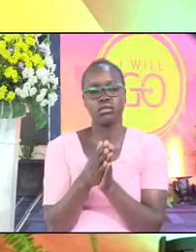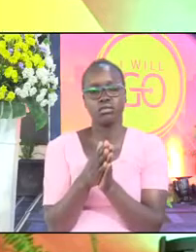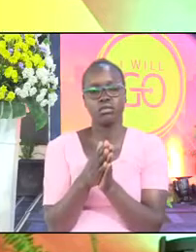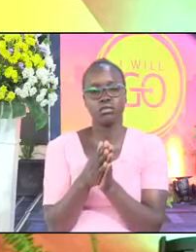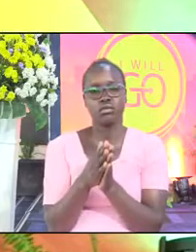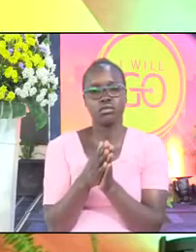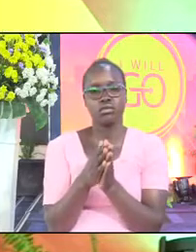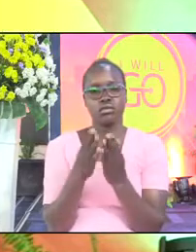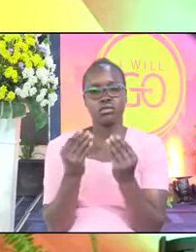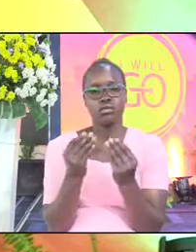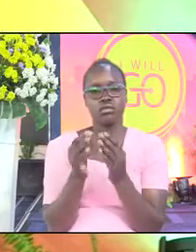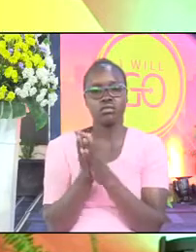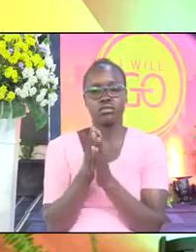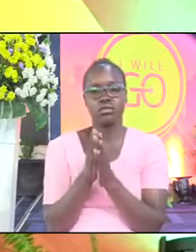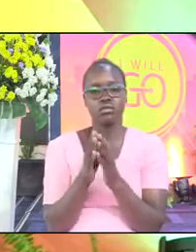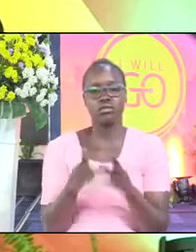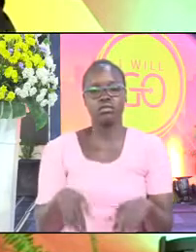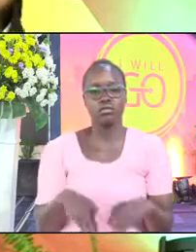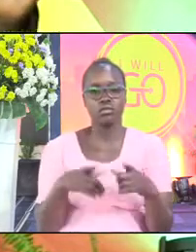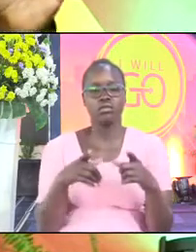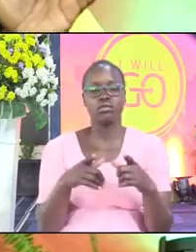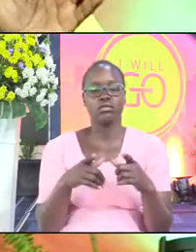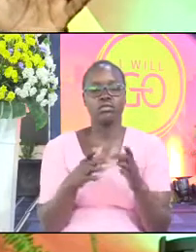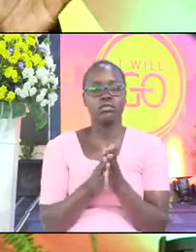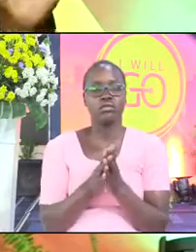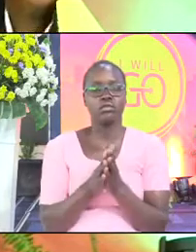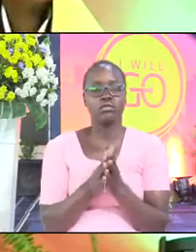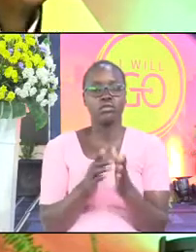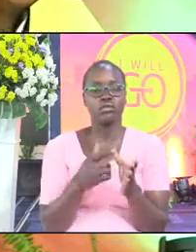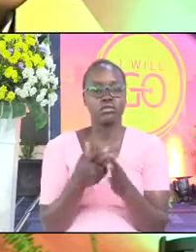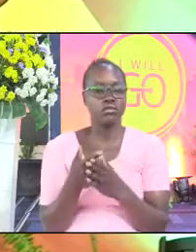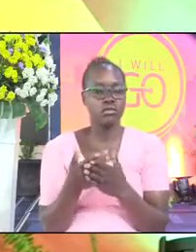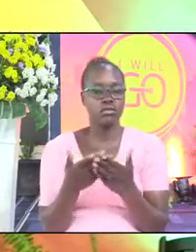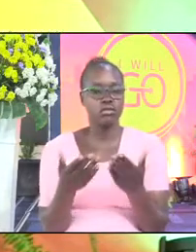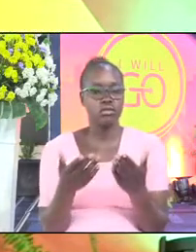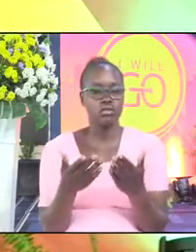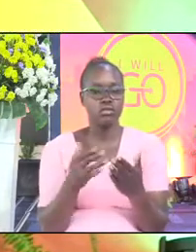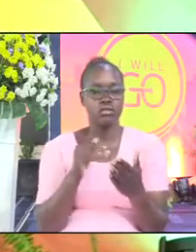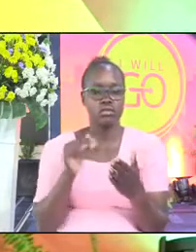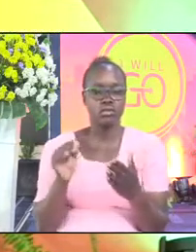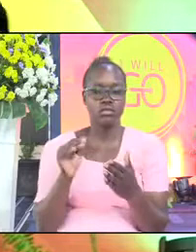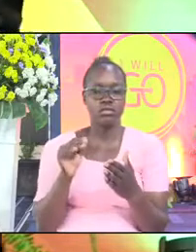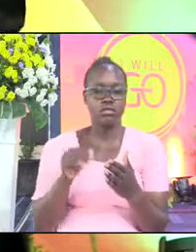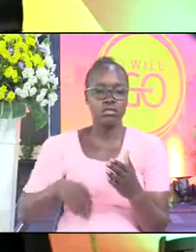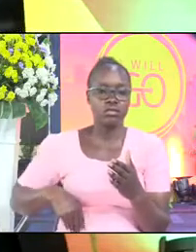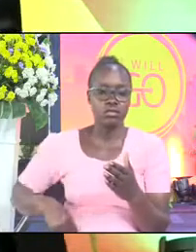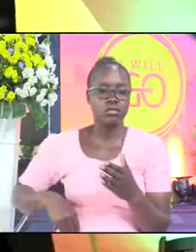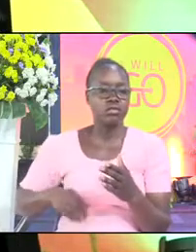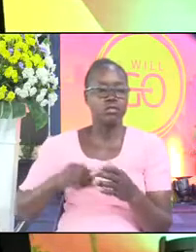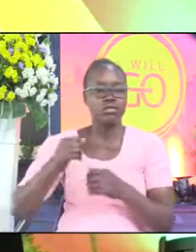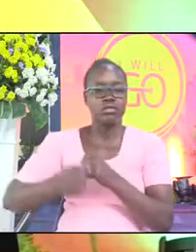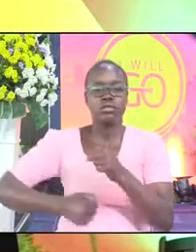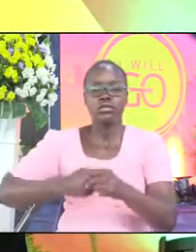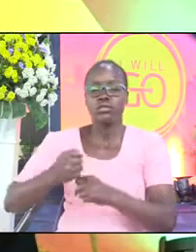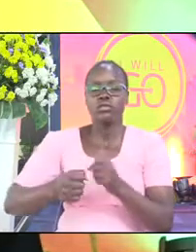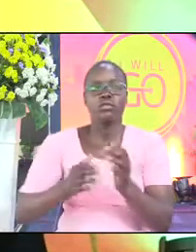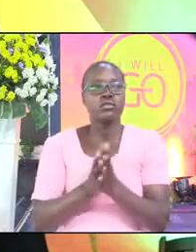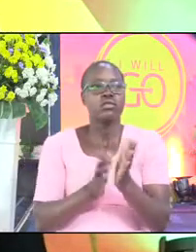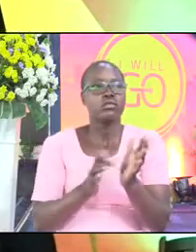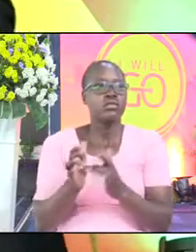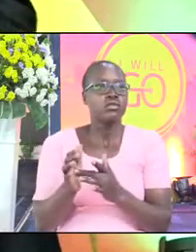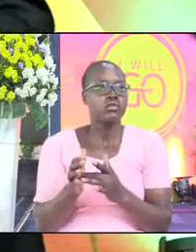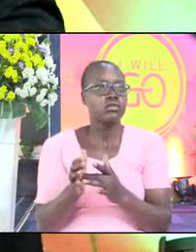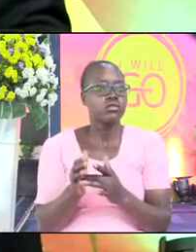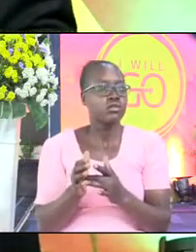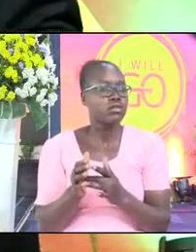Simple storyline. I went to Jacob's well. I met Jesus, young people,